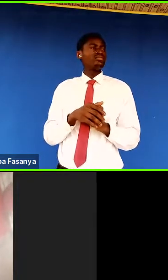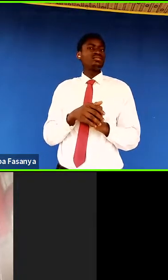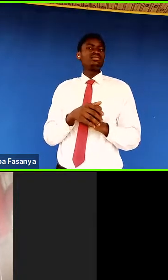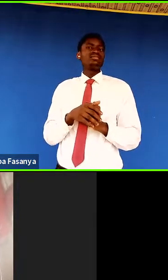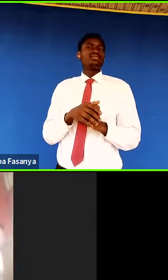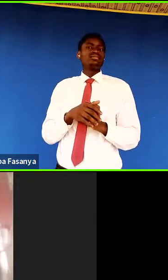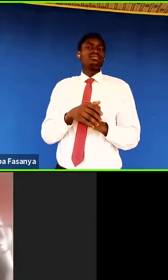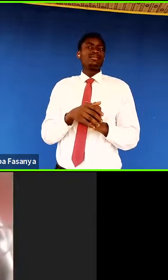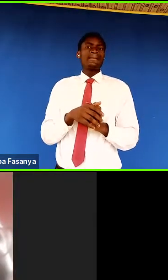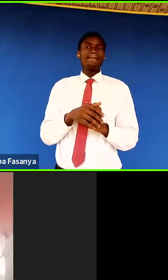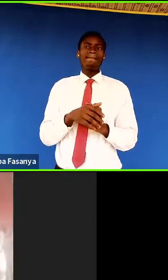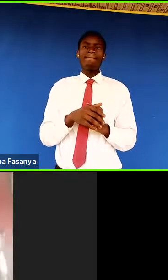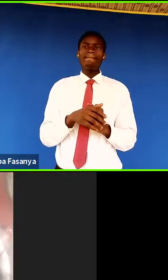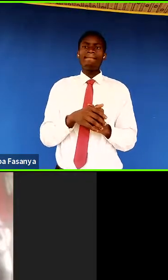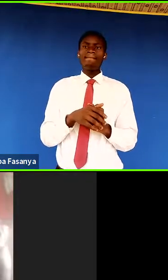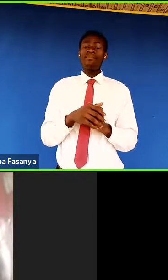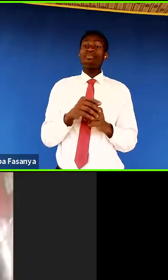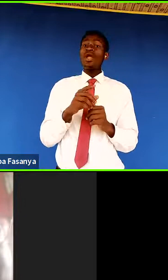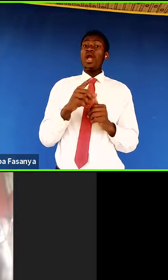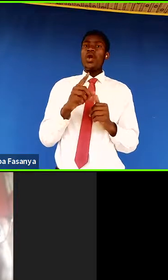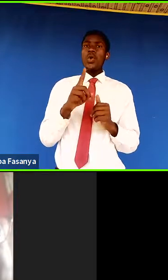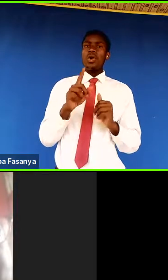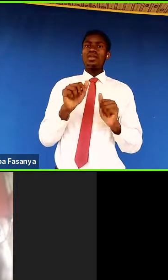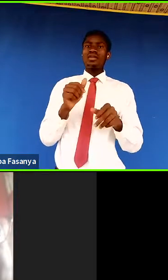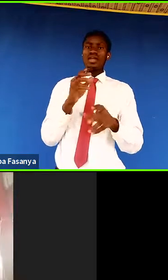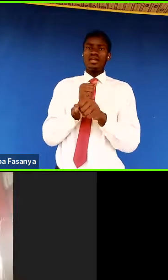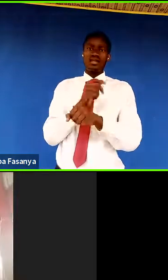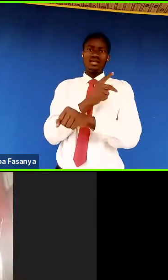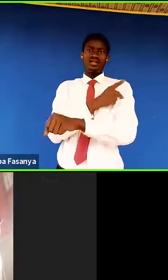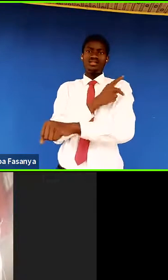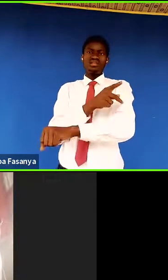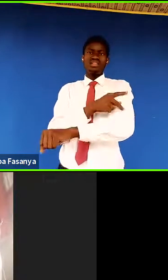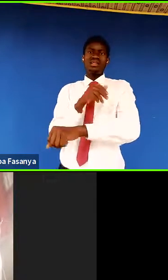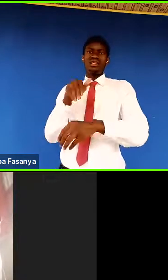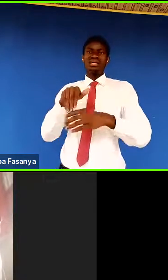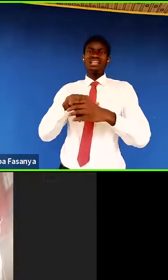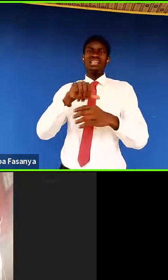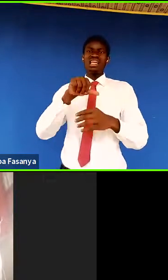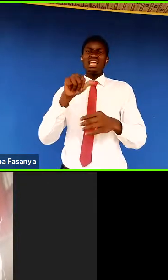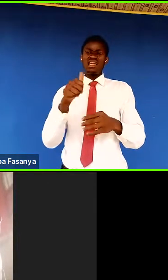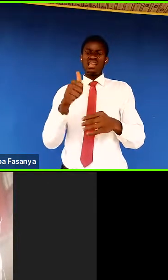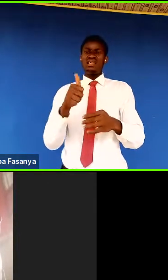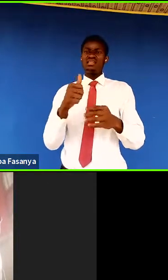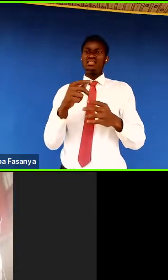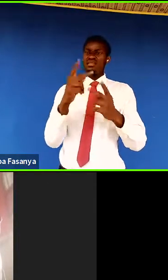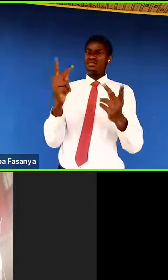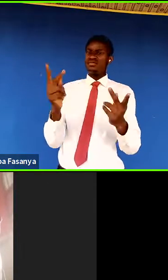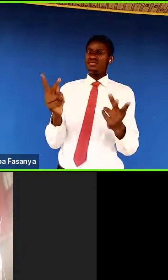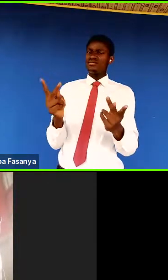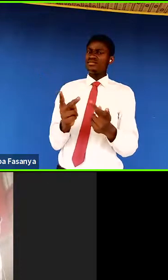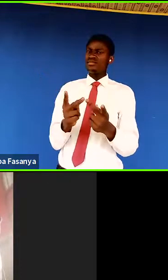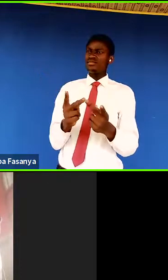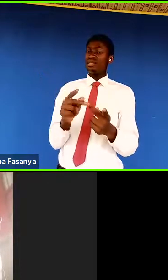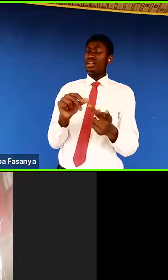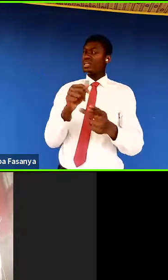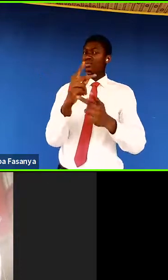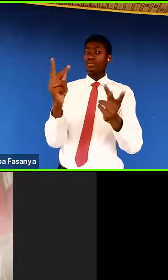any one can get pregnant in any, have what we call retroverted, when